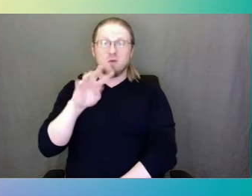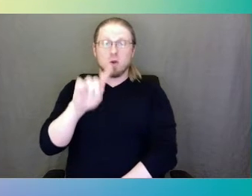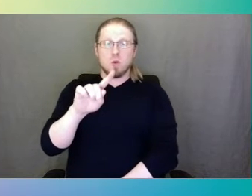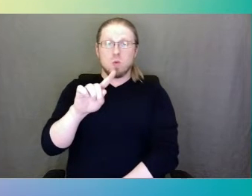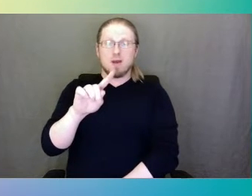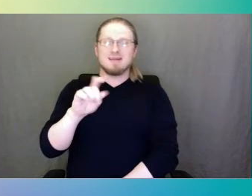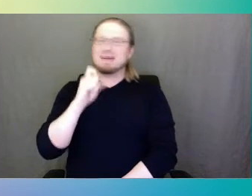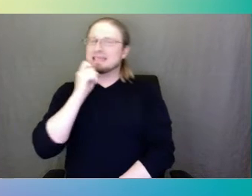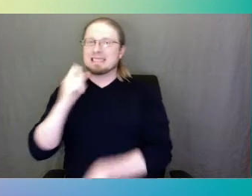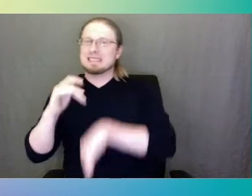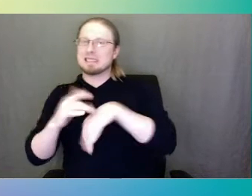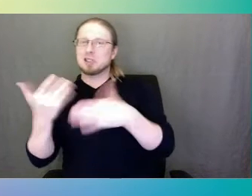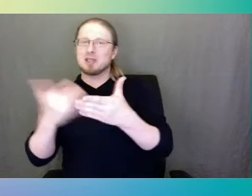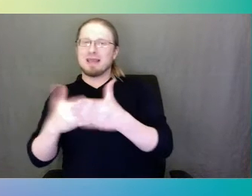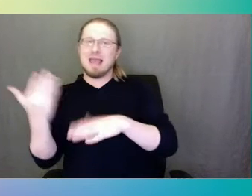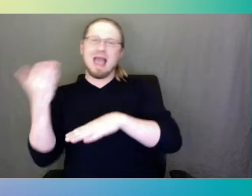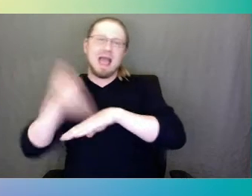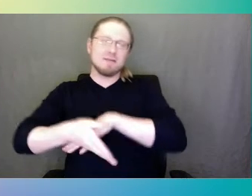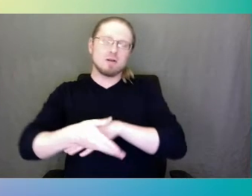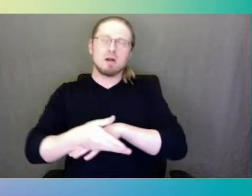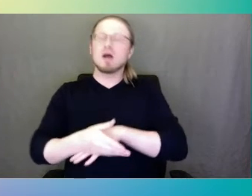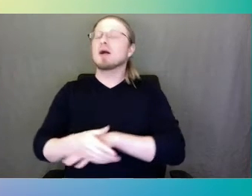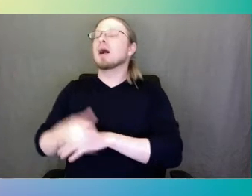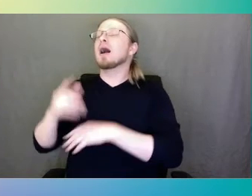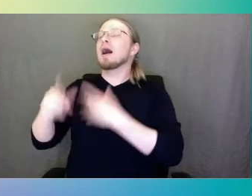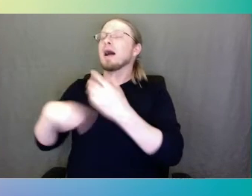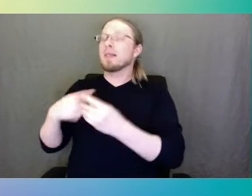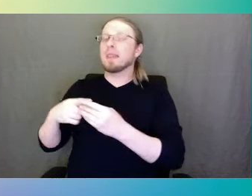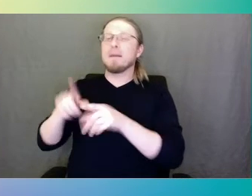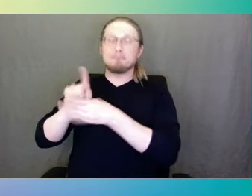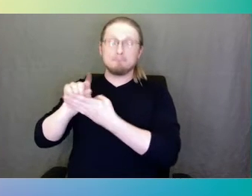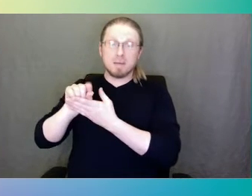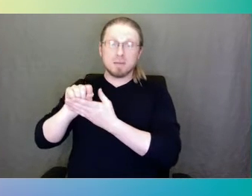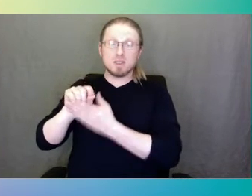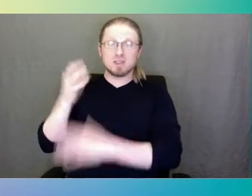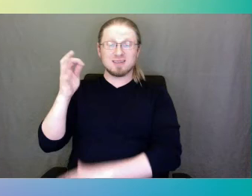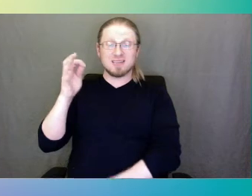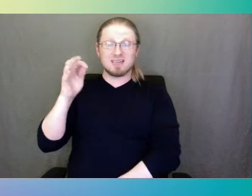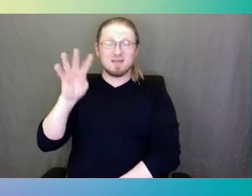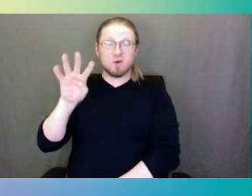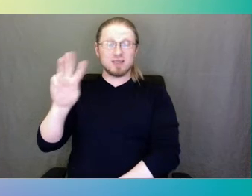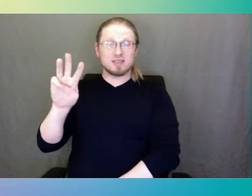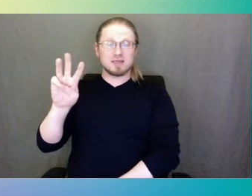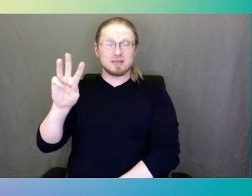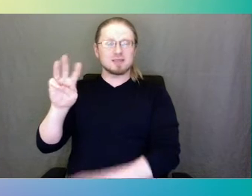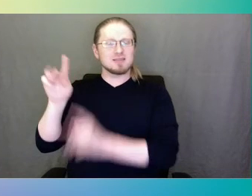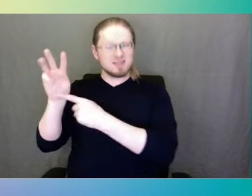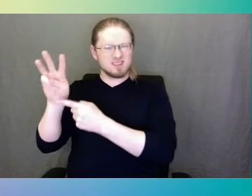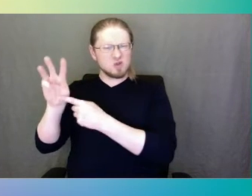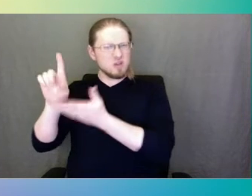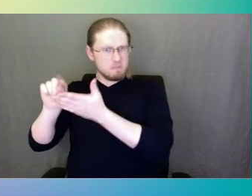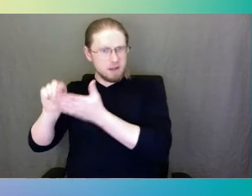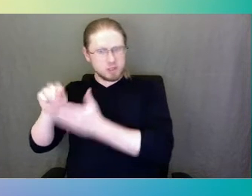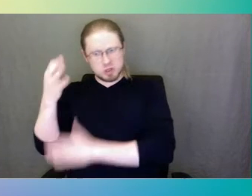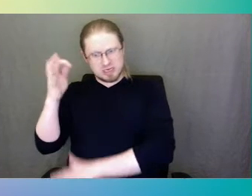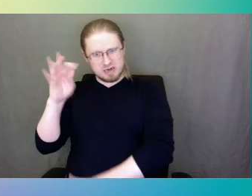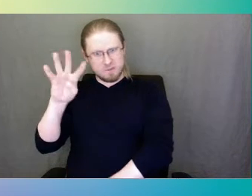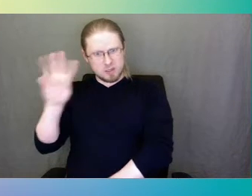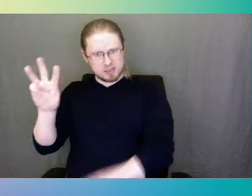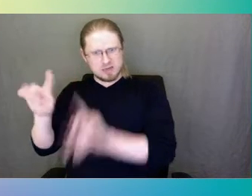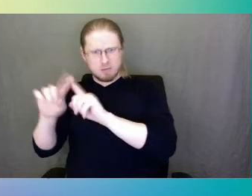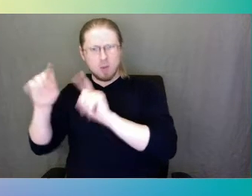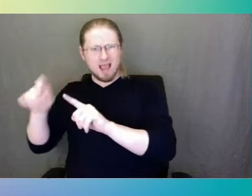where we have to situate ourselves is the 1930s. What did the translation